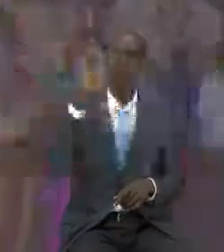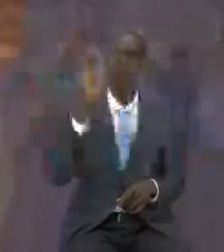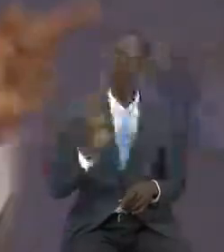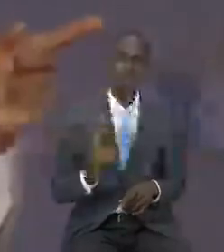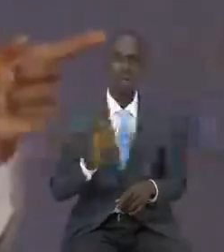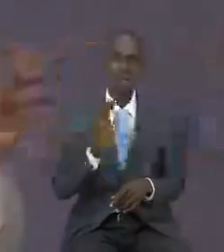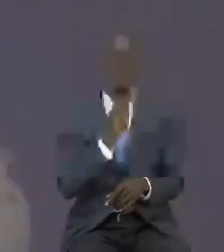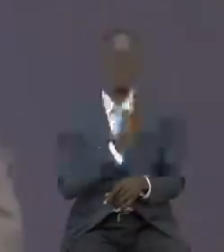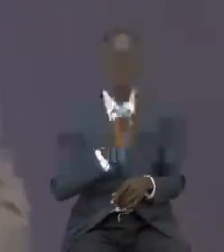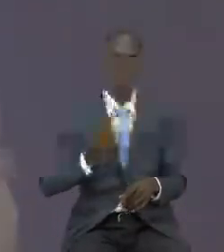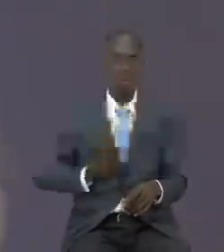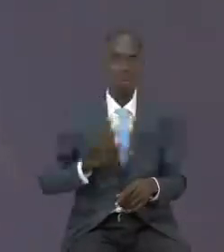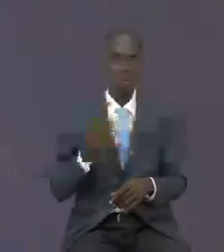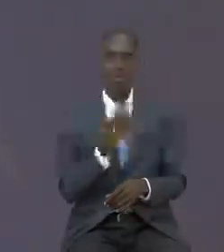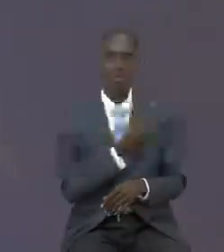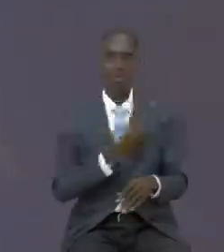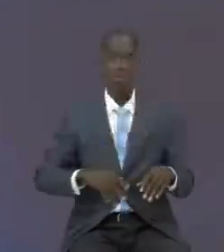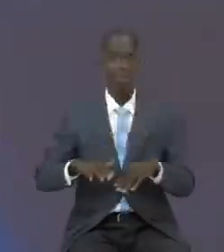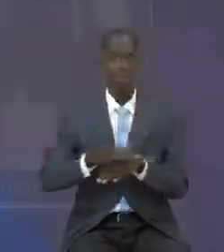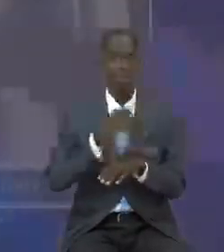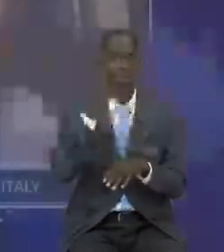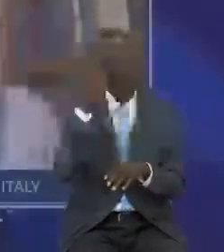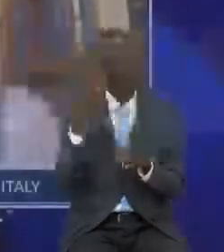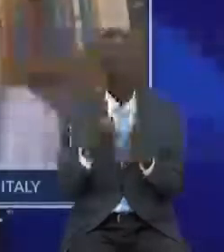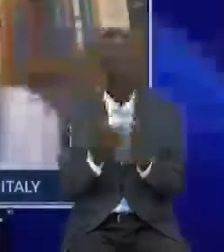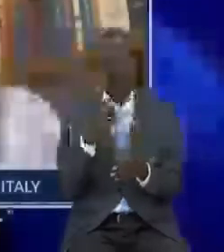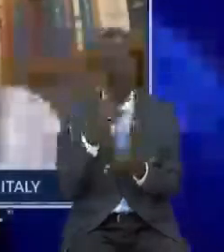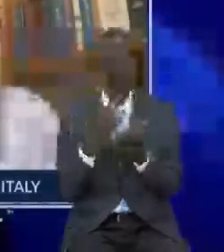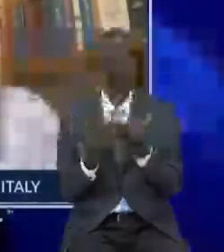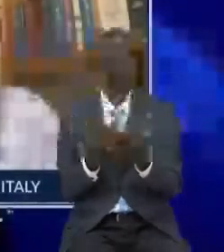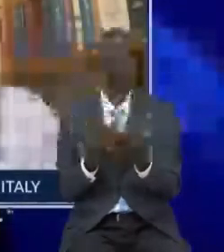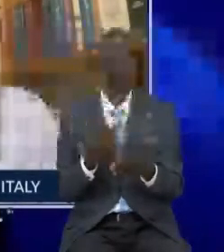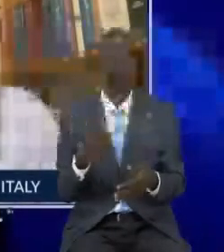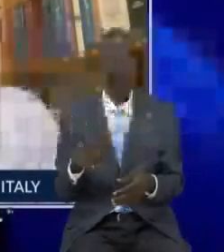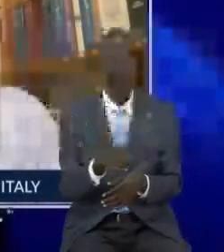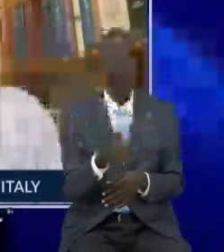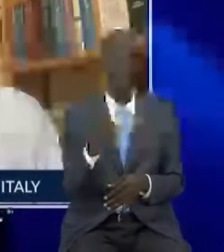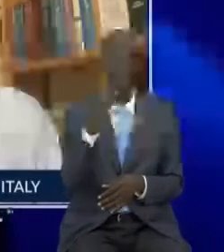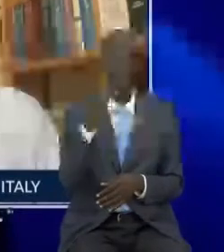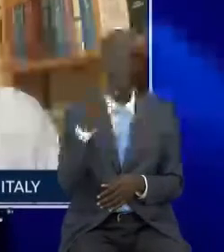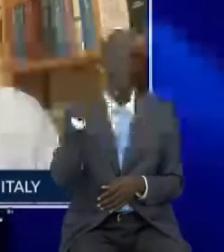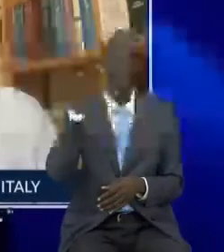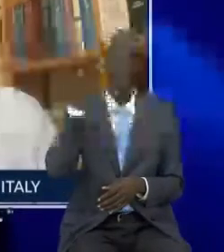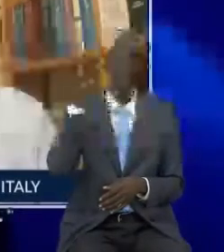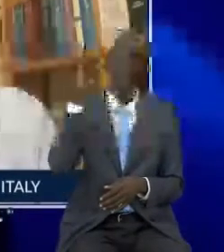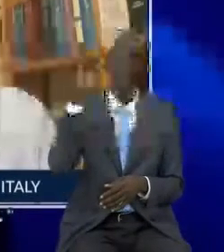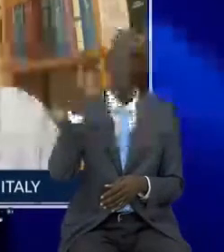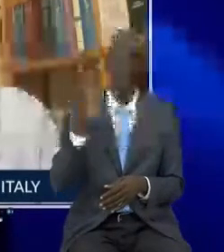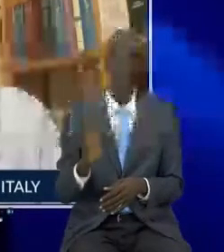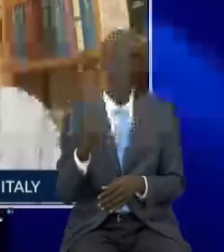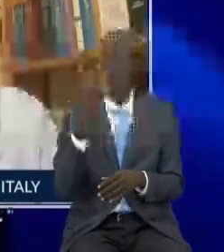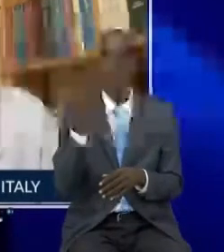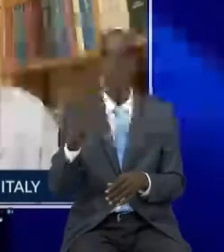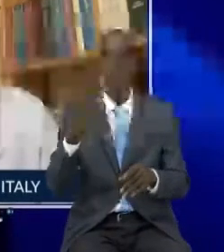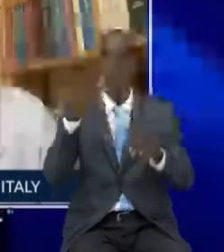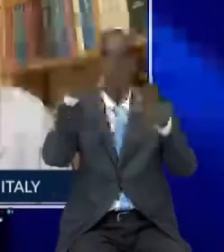of the kingdom, because it says, ye ministers of his,